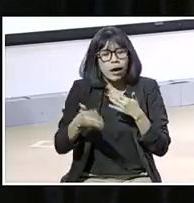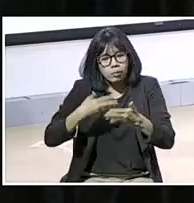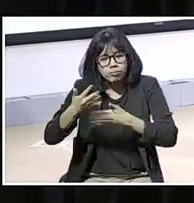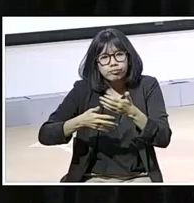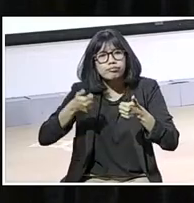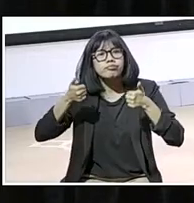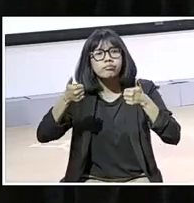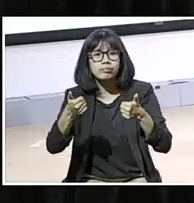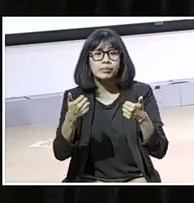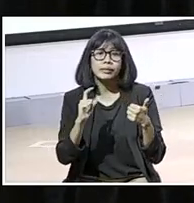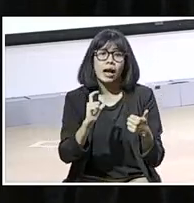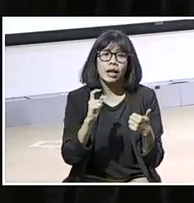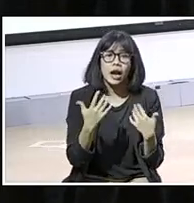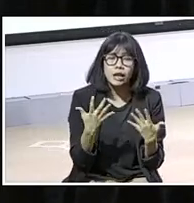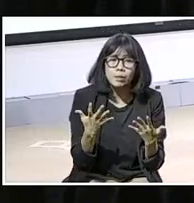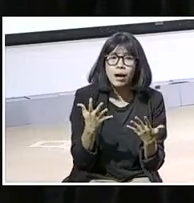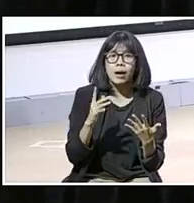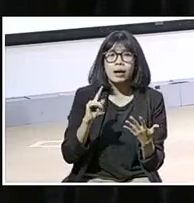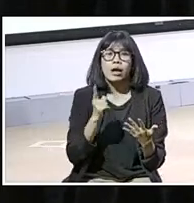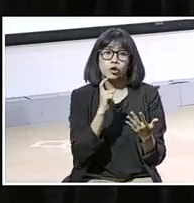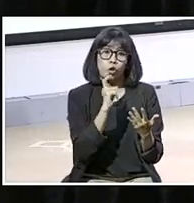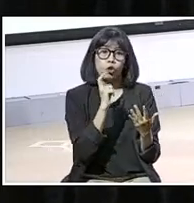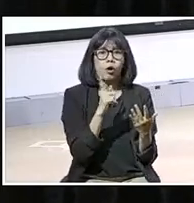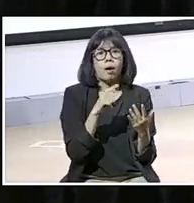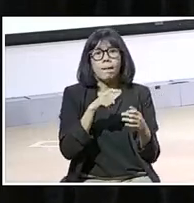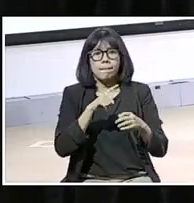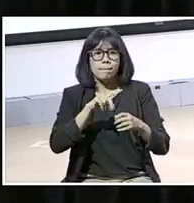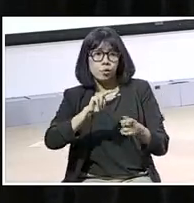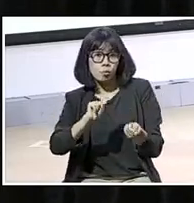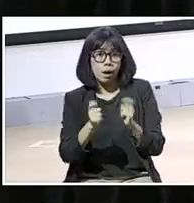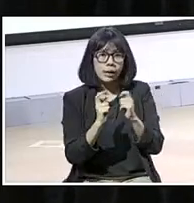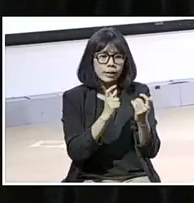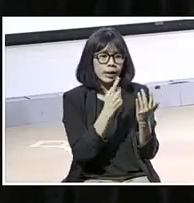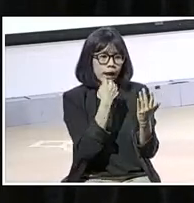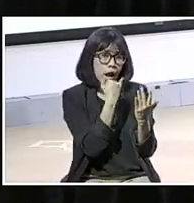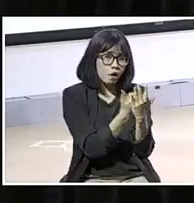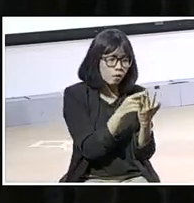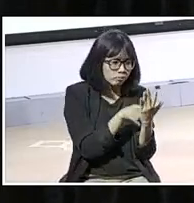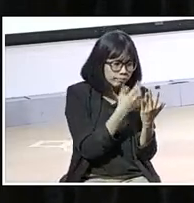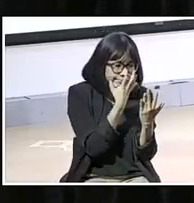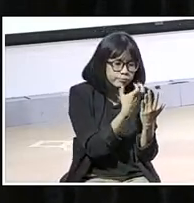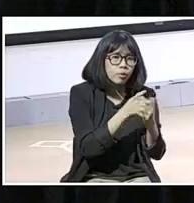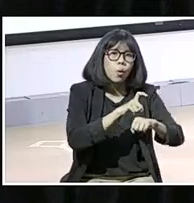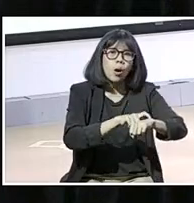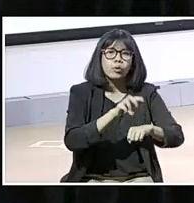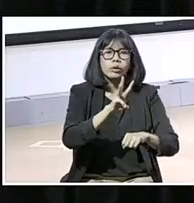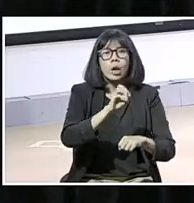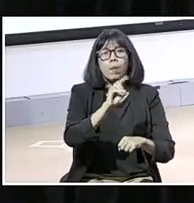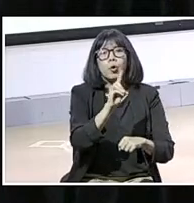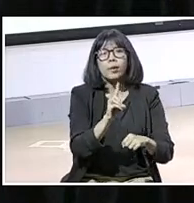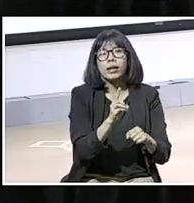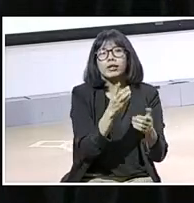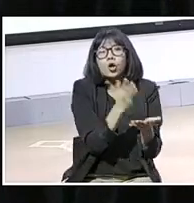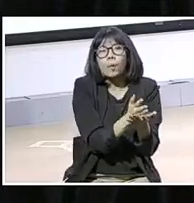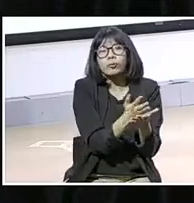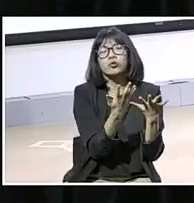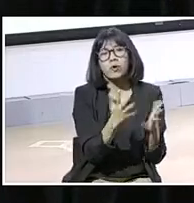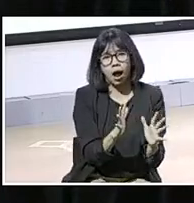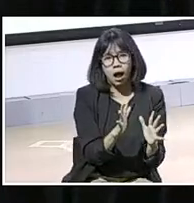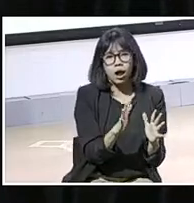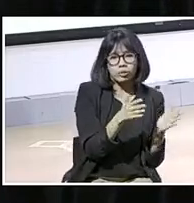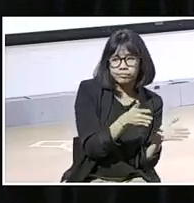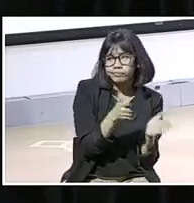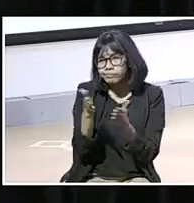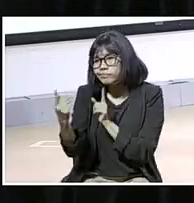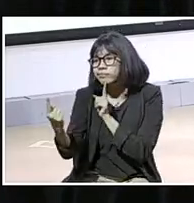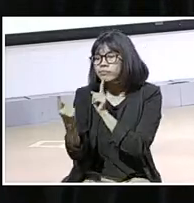this 15 or 30 minutes on your phone help you to your goal? And if it didn't, then you'd have to figure